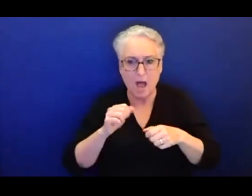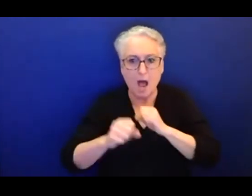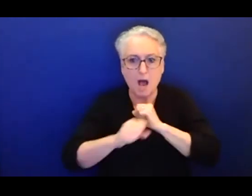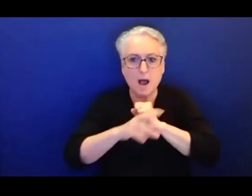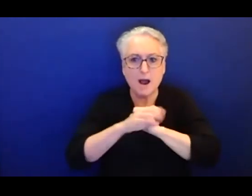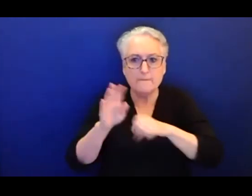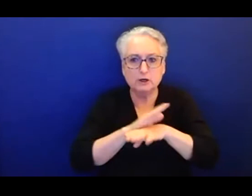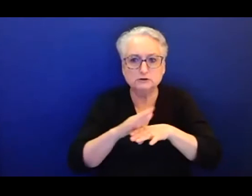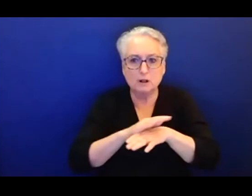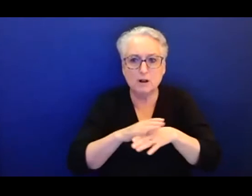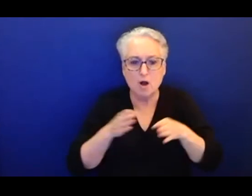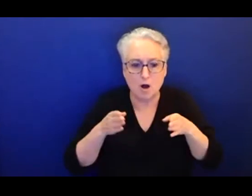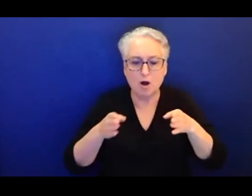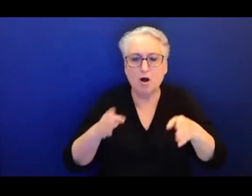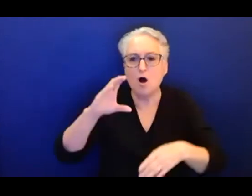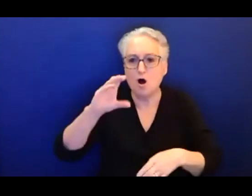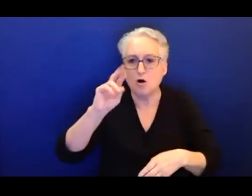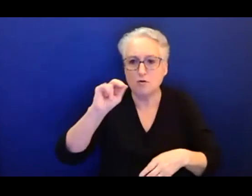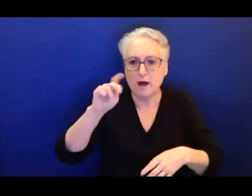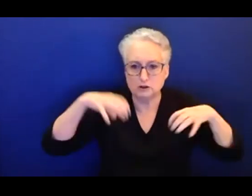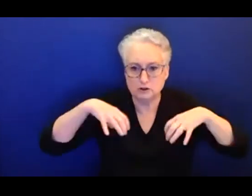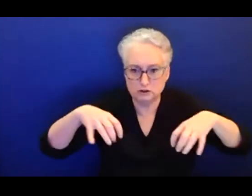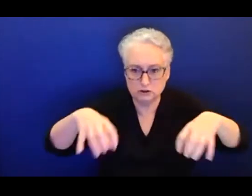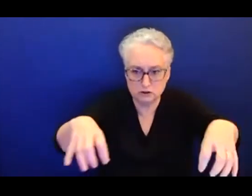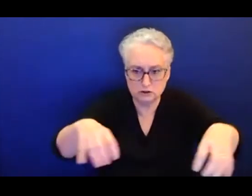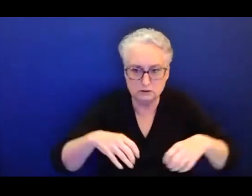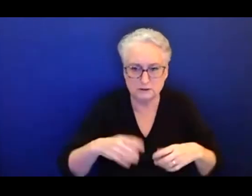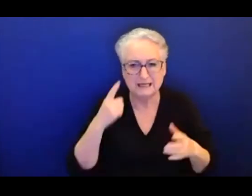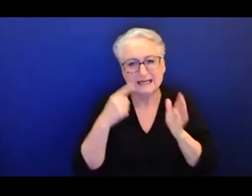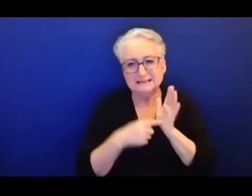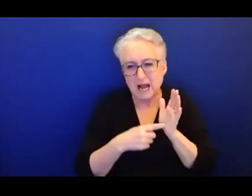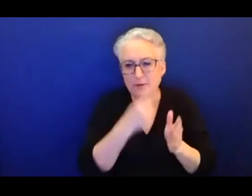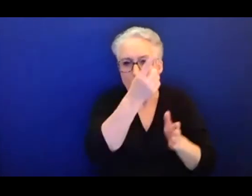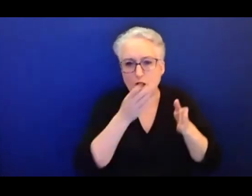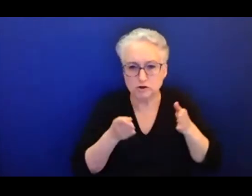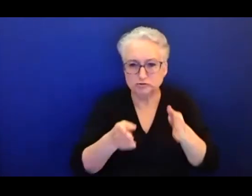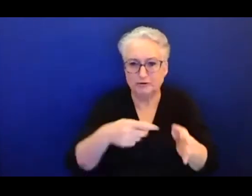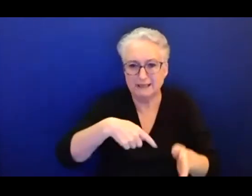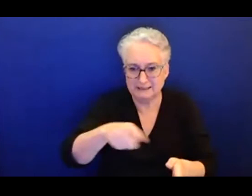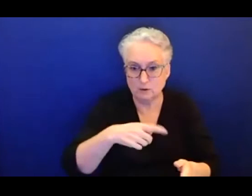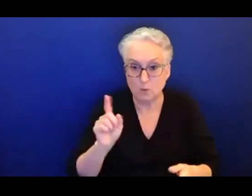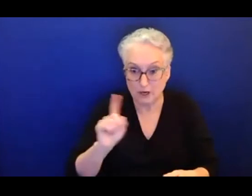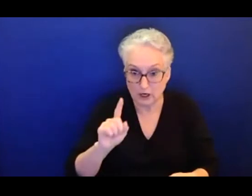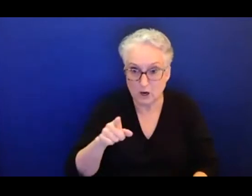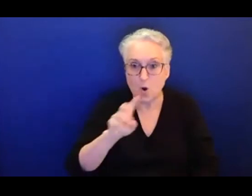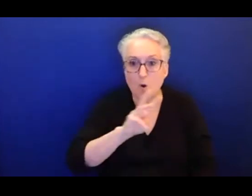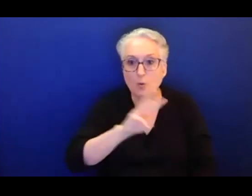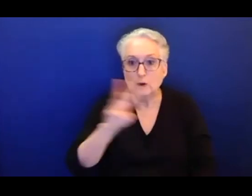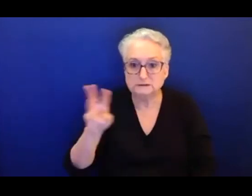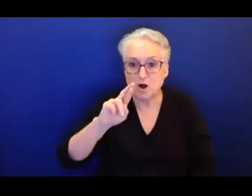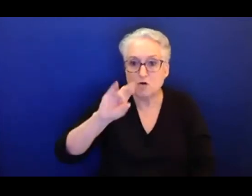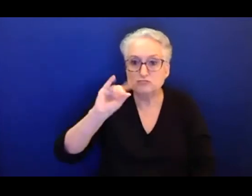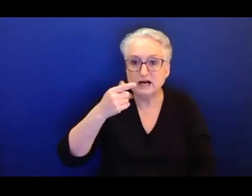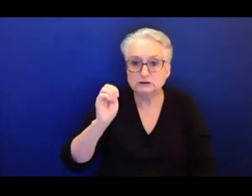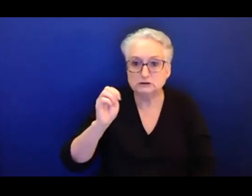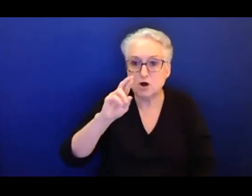have a street liaison over on West Ridge Road. As we all know, that's a very large corridor, but the focus area has